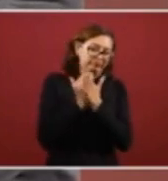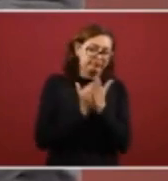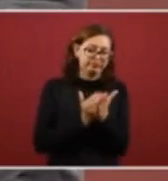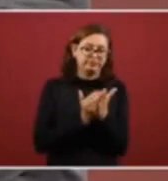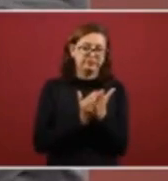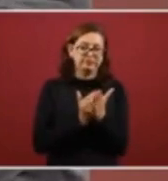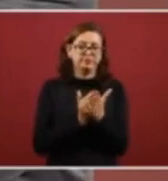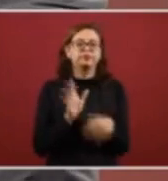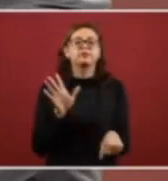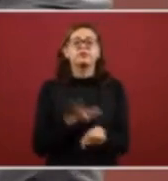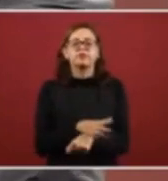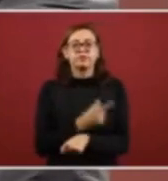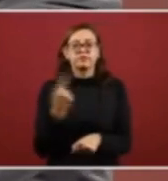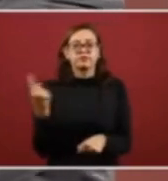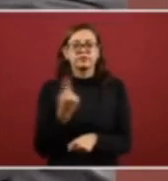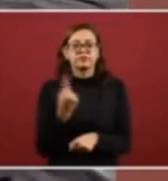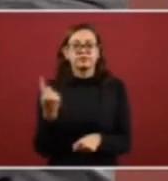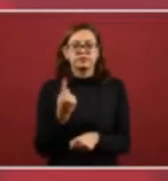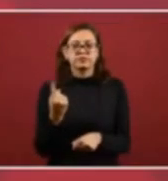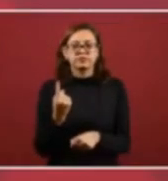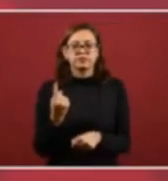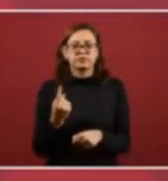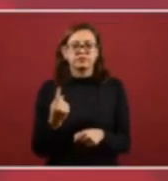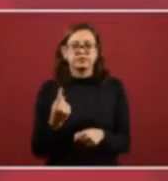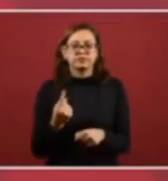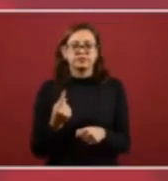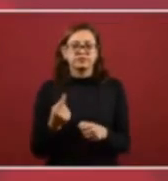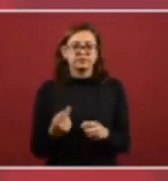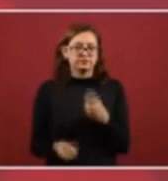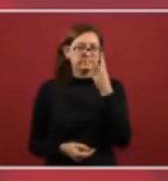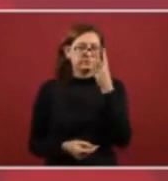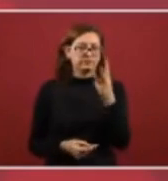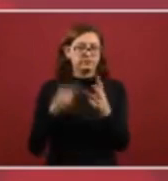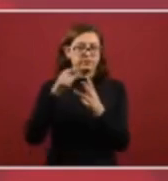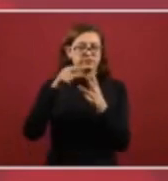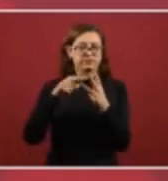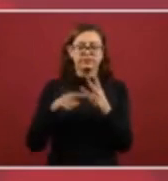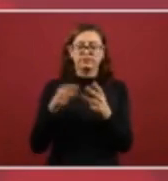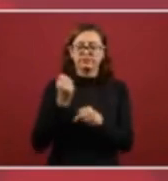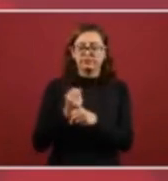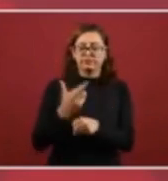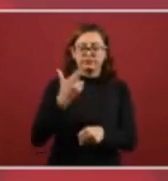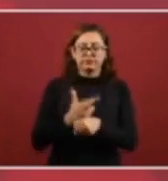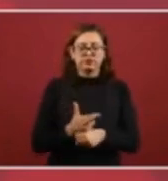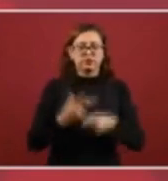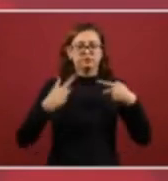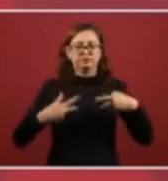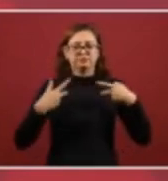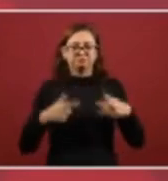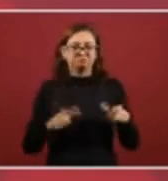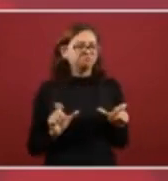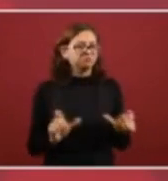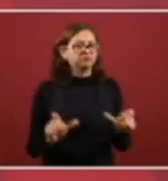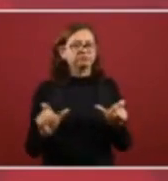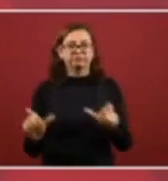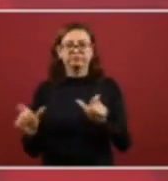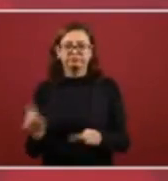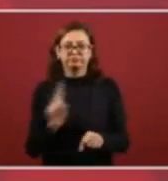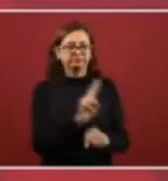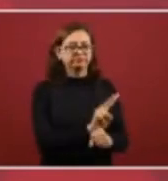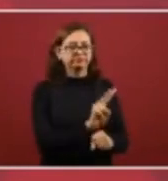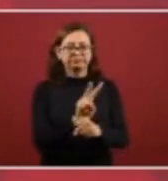and to make sure there's no theft going on, because we have personnel that's being vigilant over